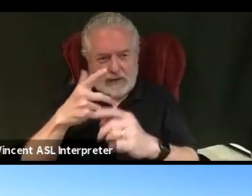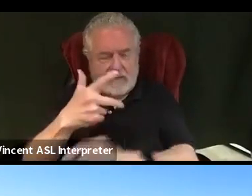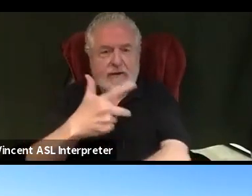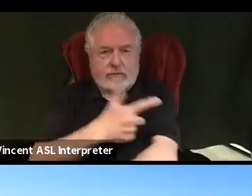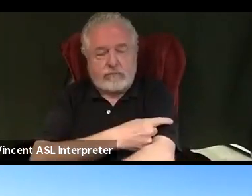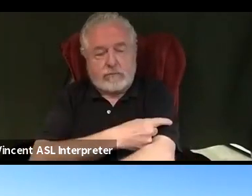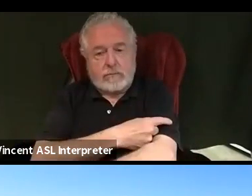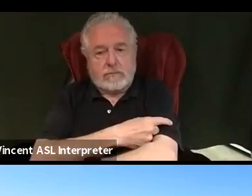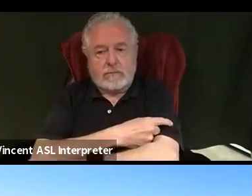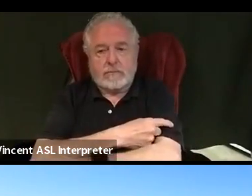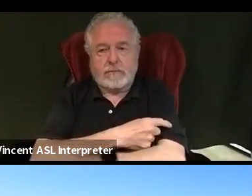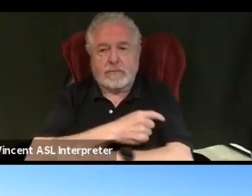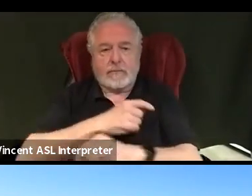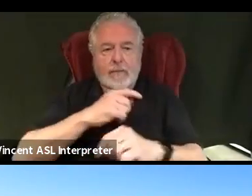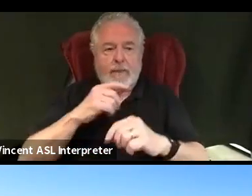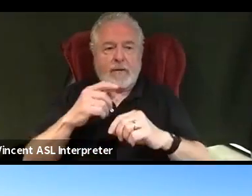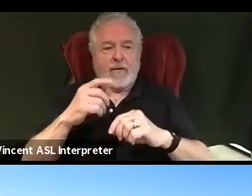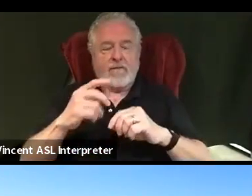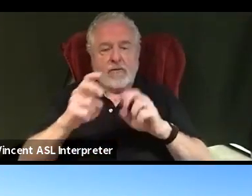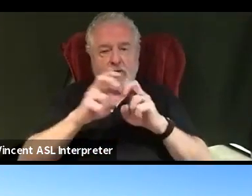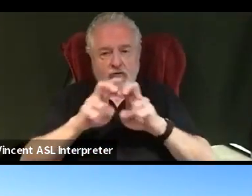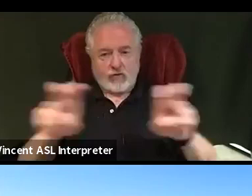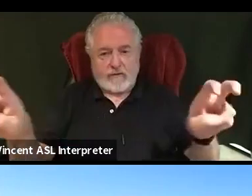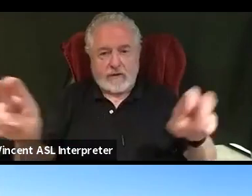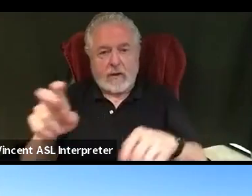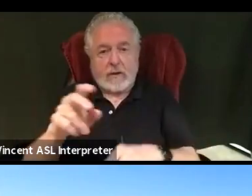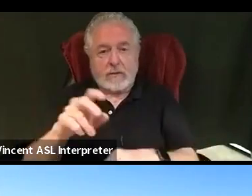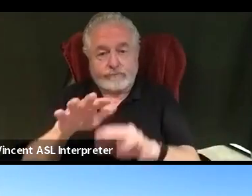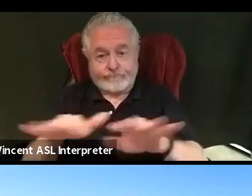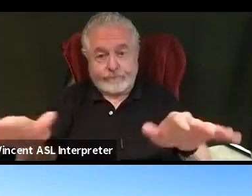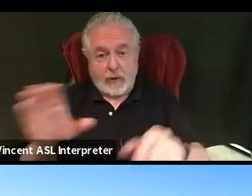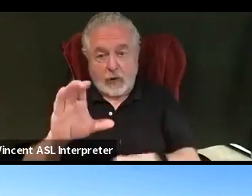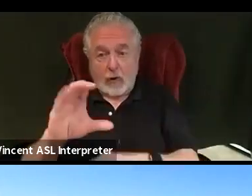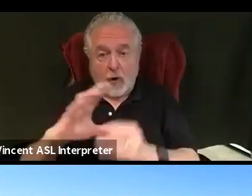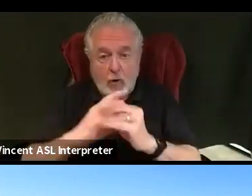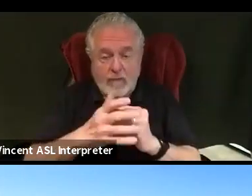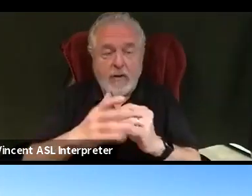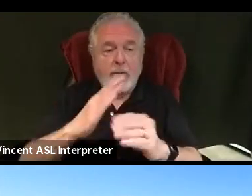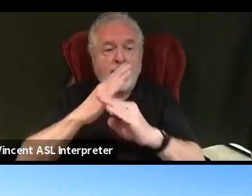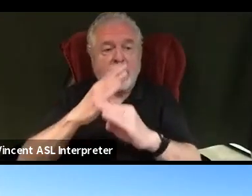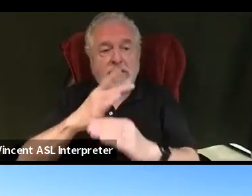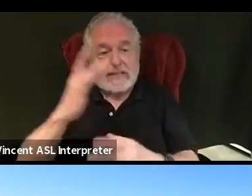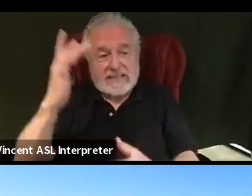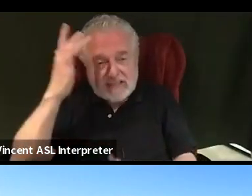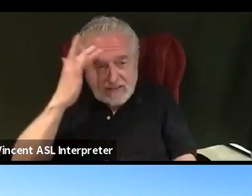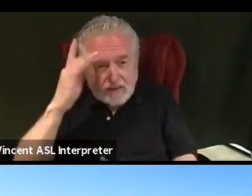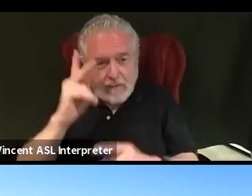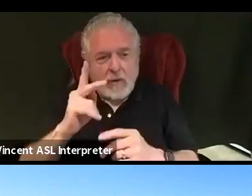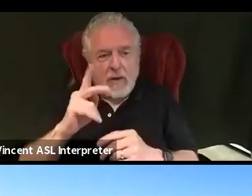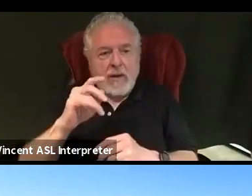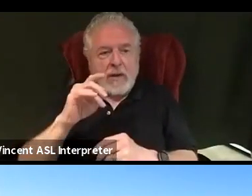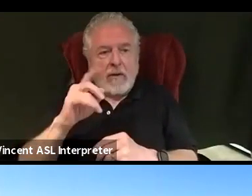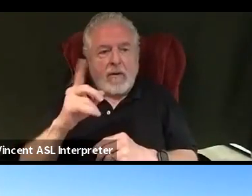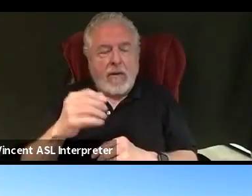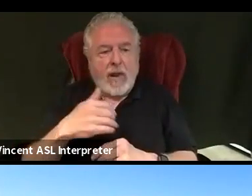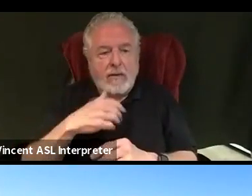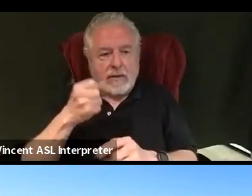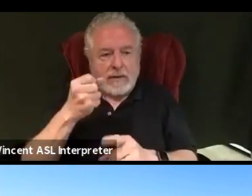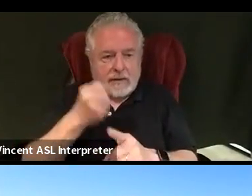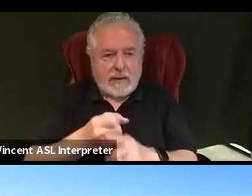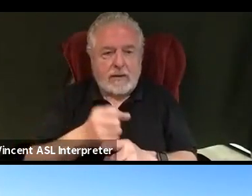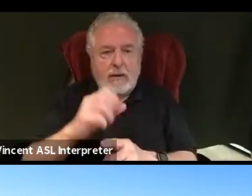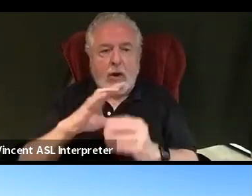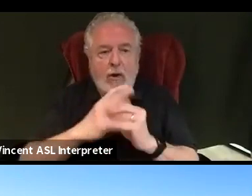to prevent further transmission of COVID and to prevent severe illness in people, even if they do happen to get